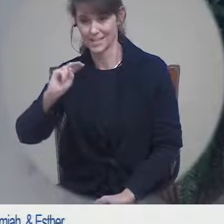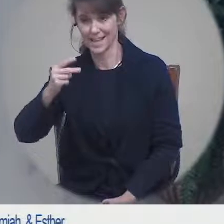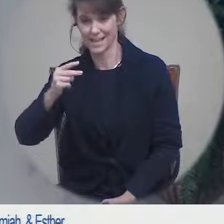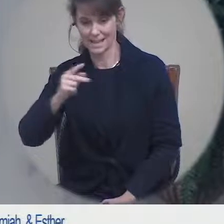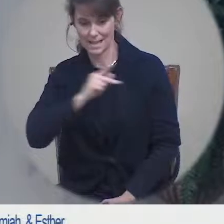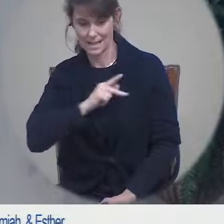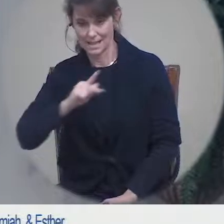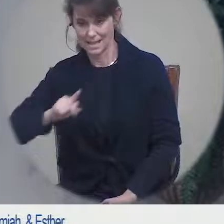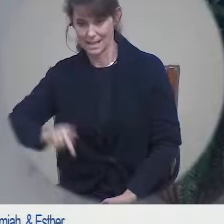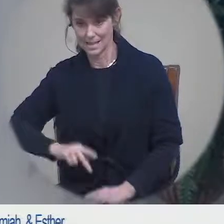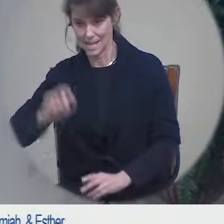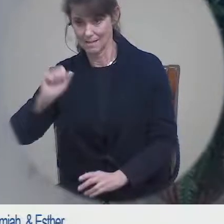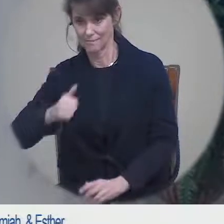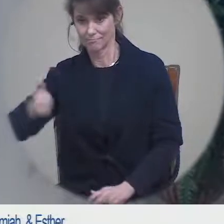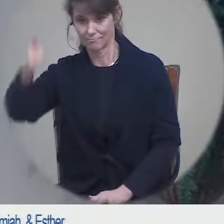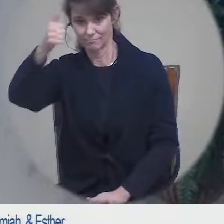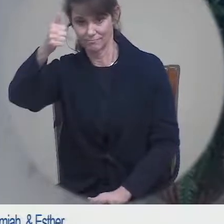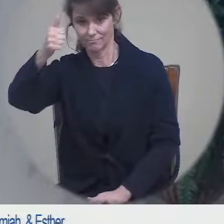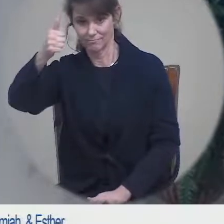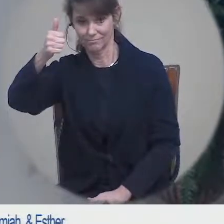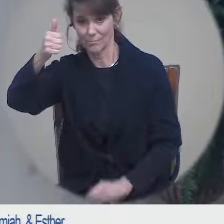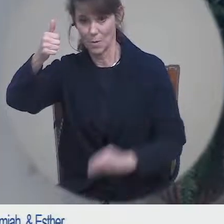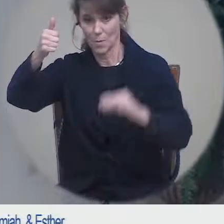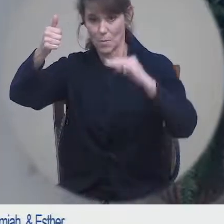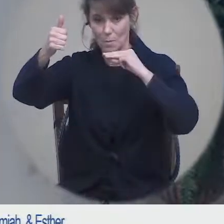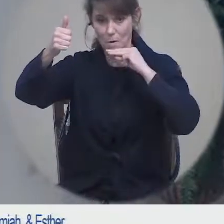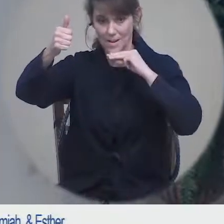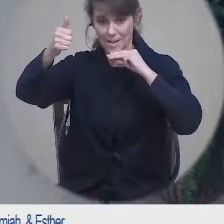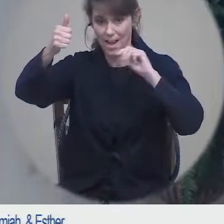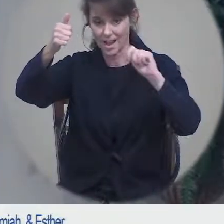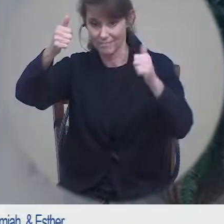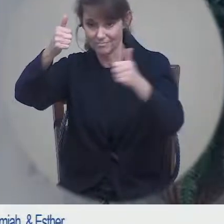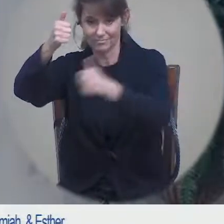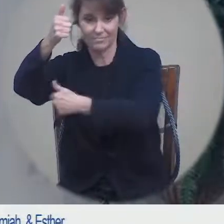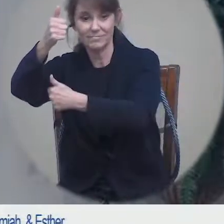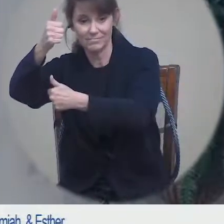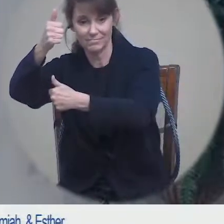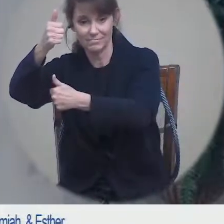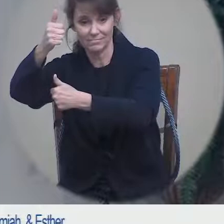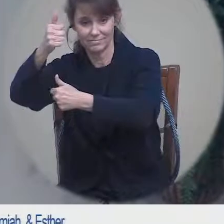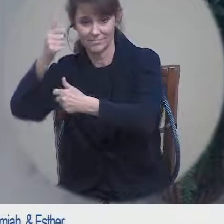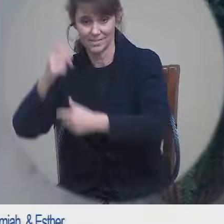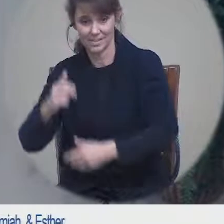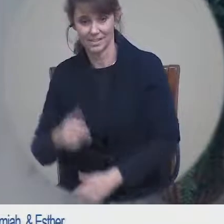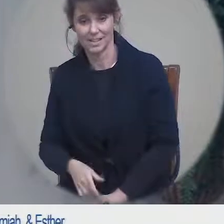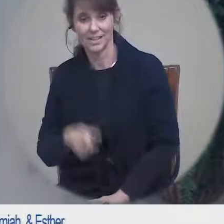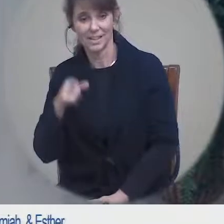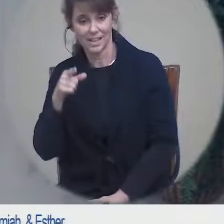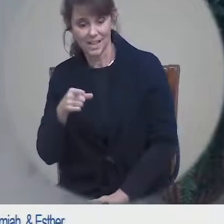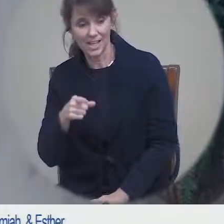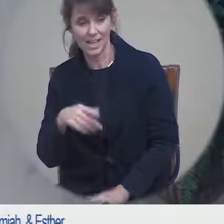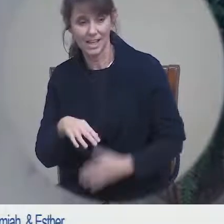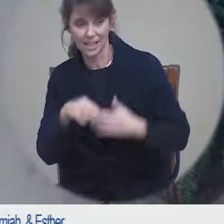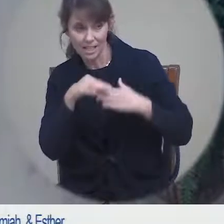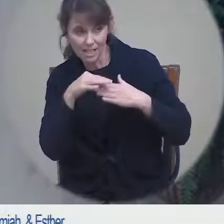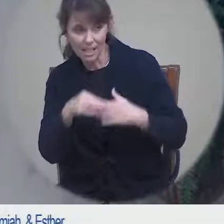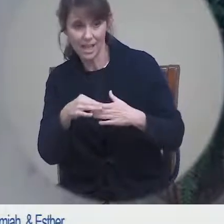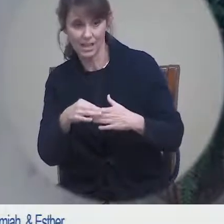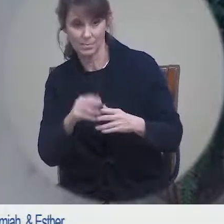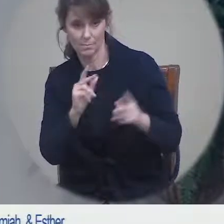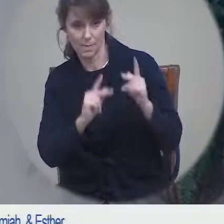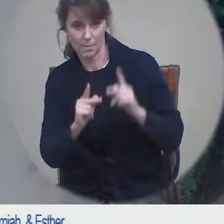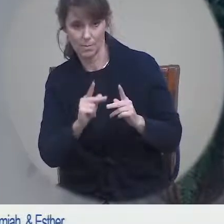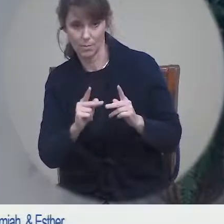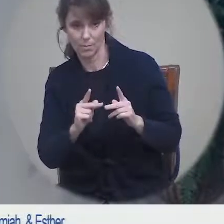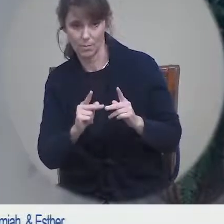and in favor with his many kinsmen, one who sought the good of his people and one who spoke for the welfare of his